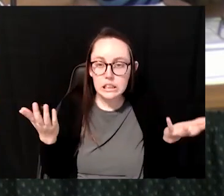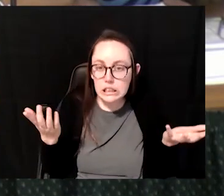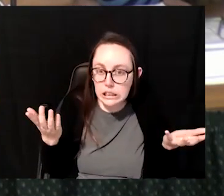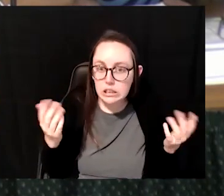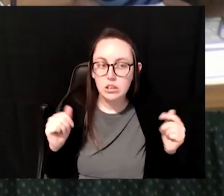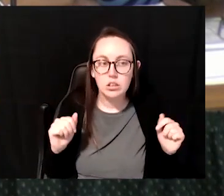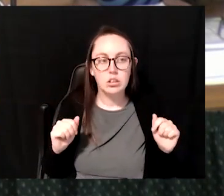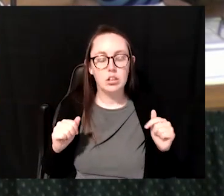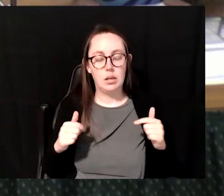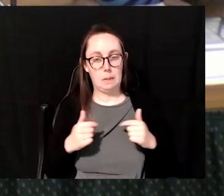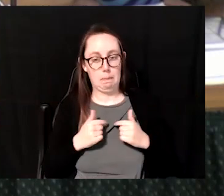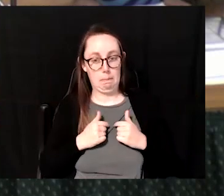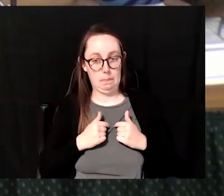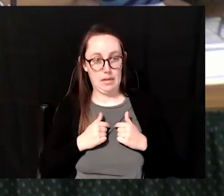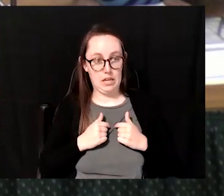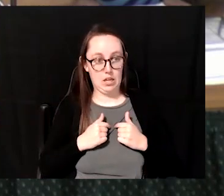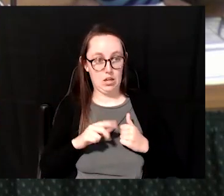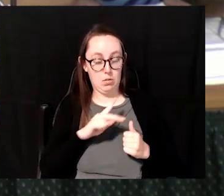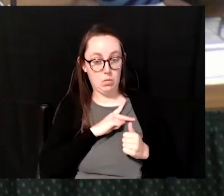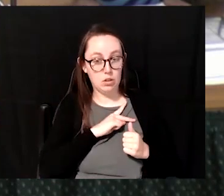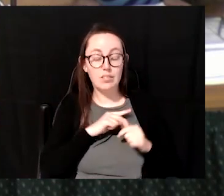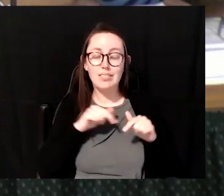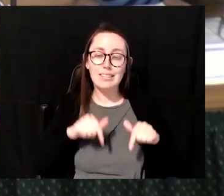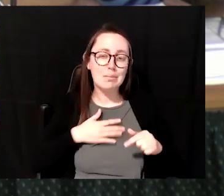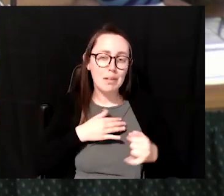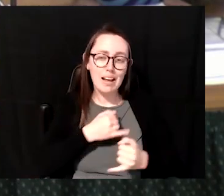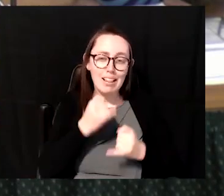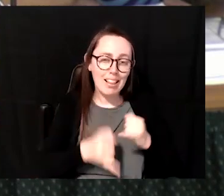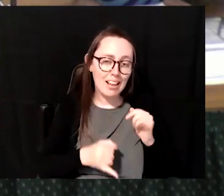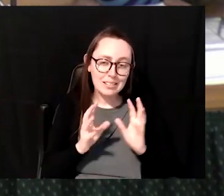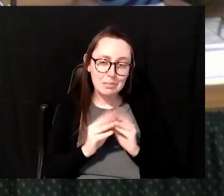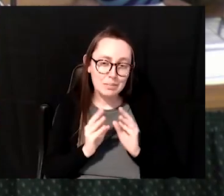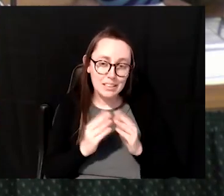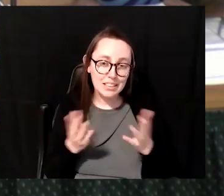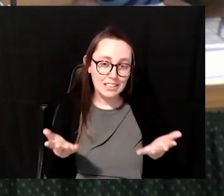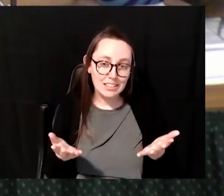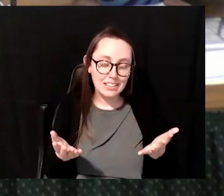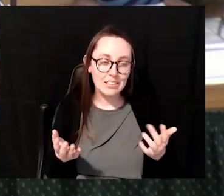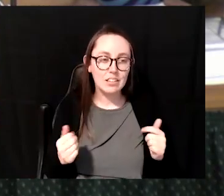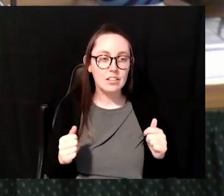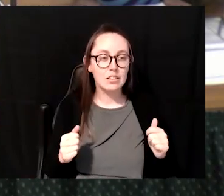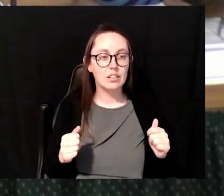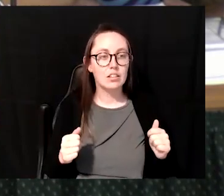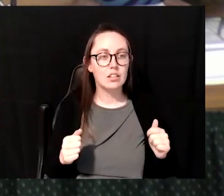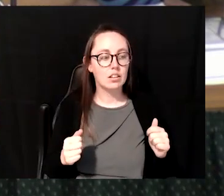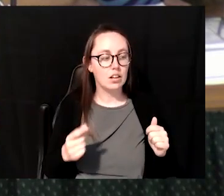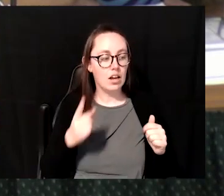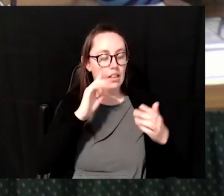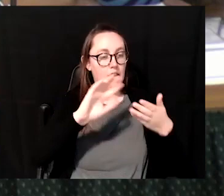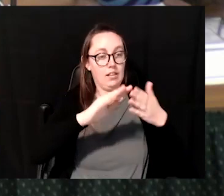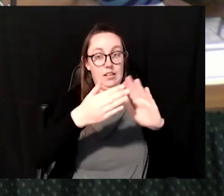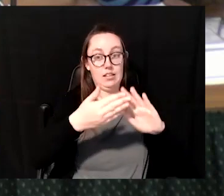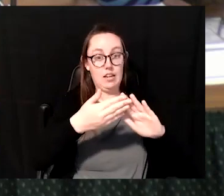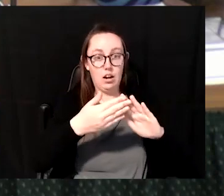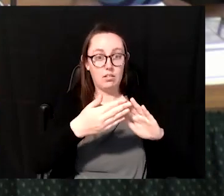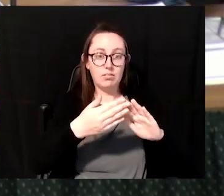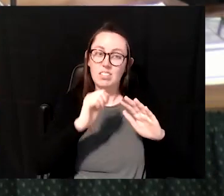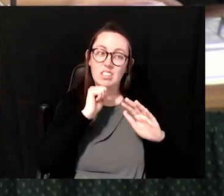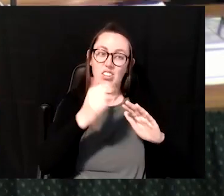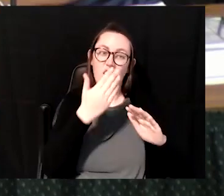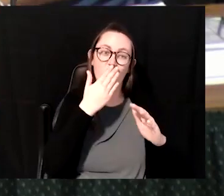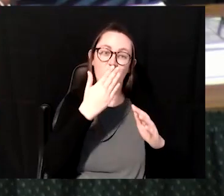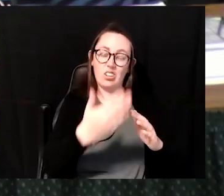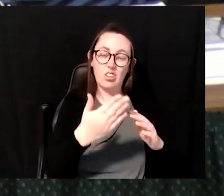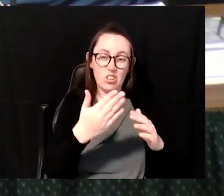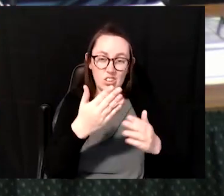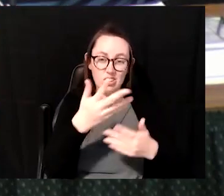I personally I mean this is my last meeting I don't believe the town would make a very good Social Service Agency I don't see